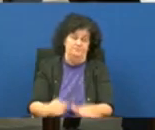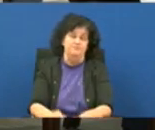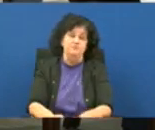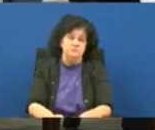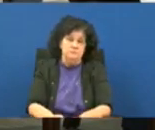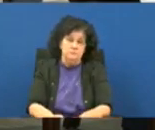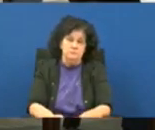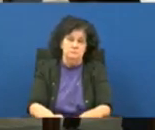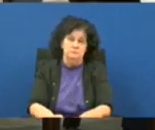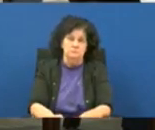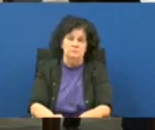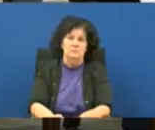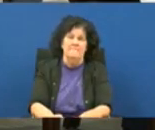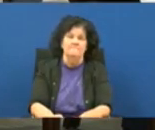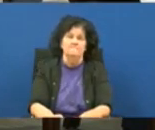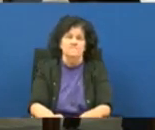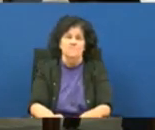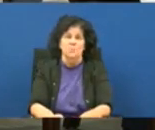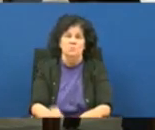so